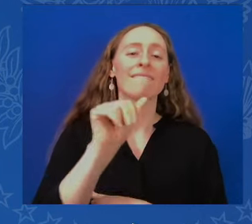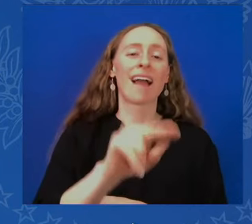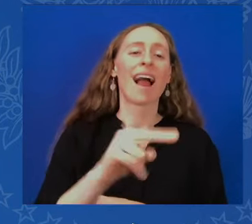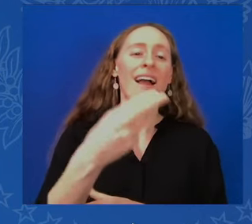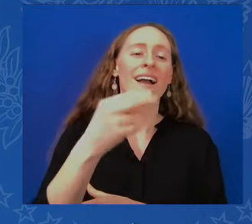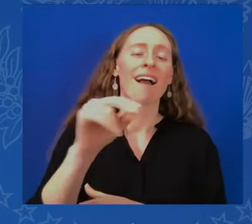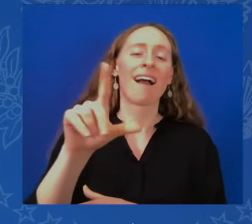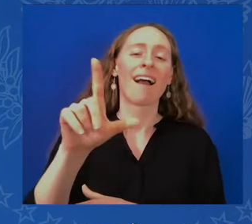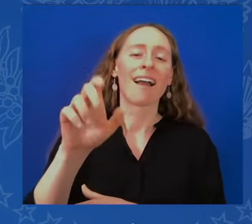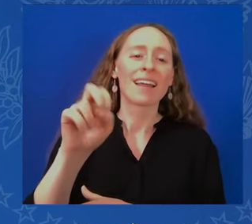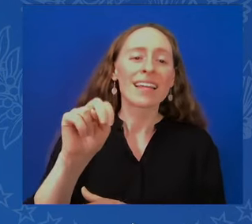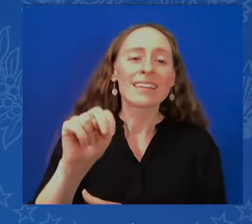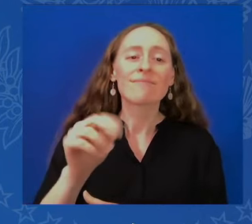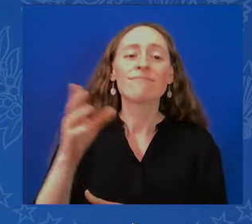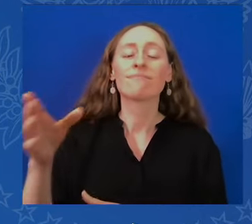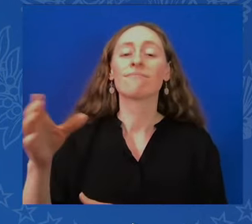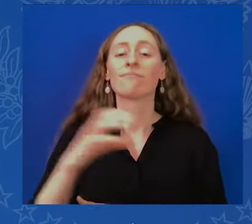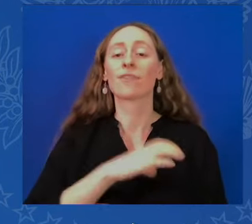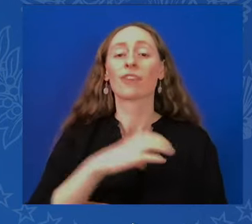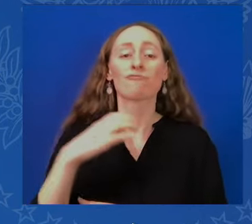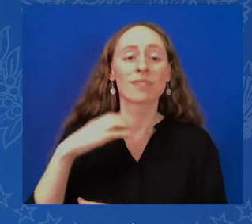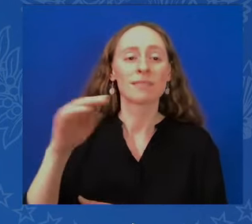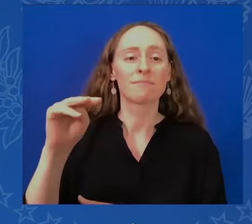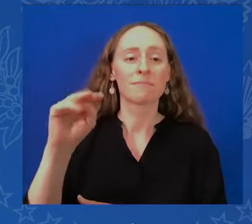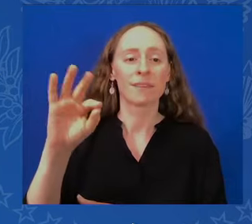O. I like that.